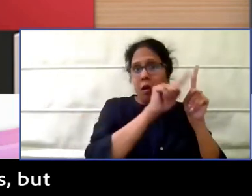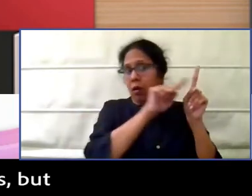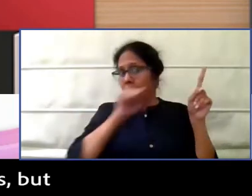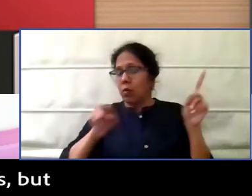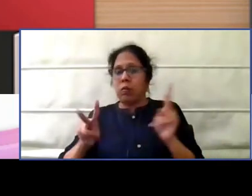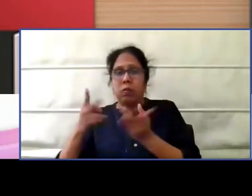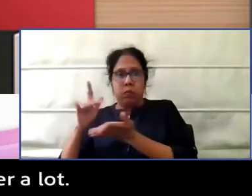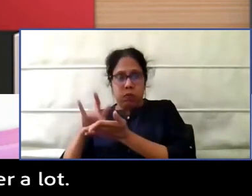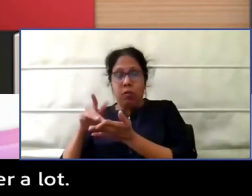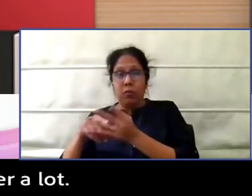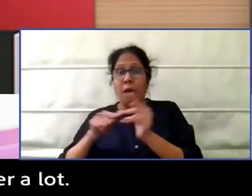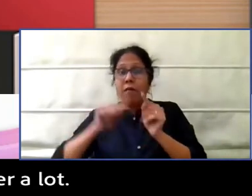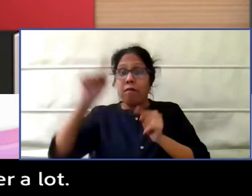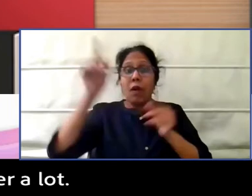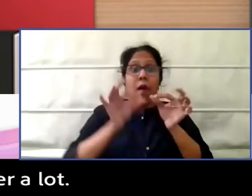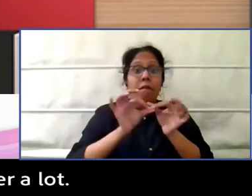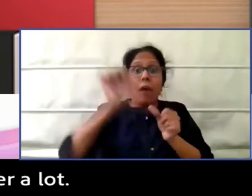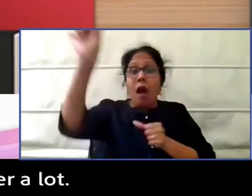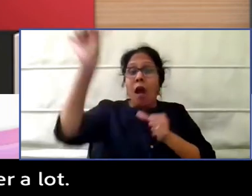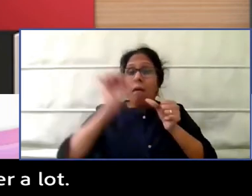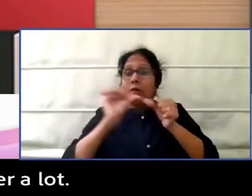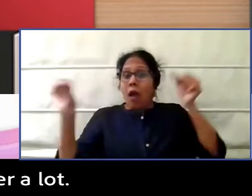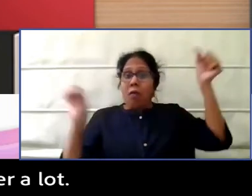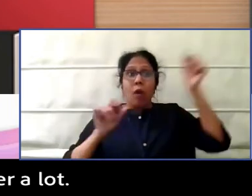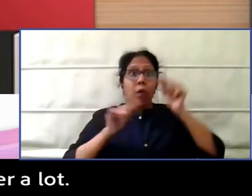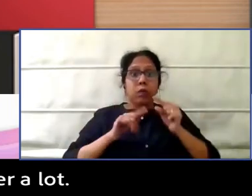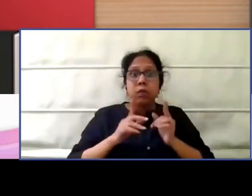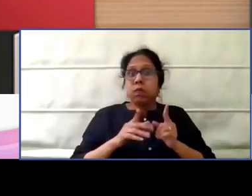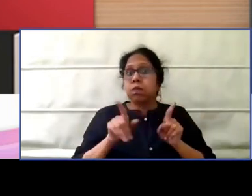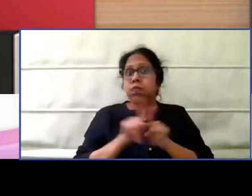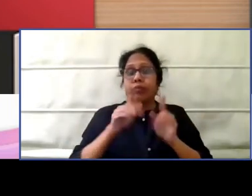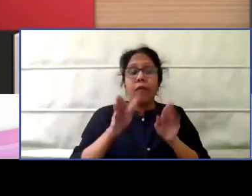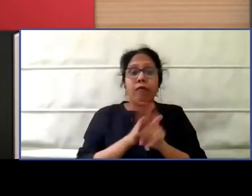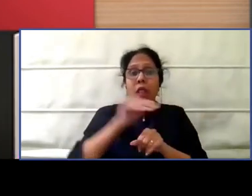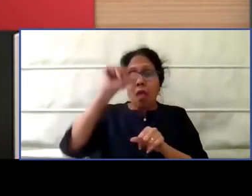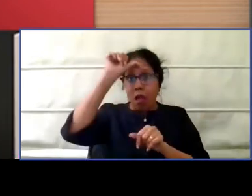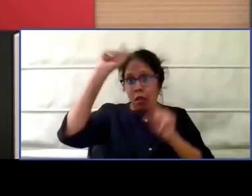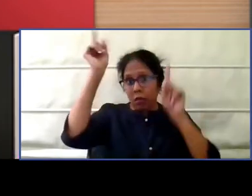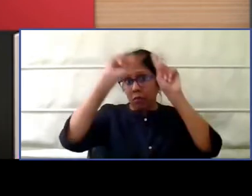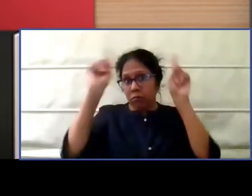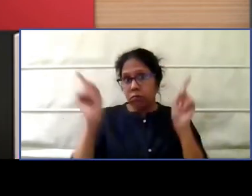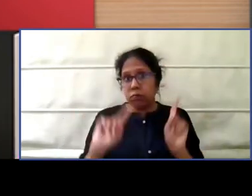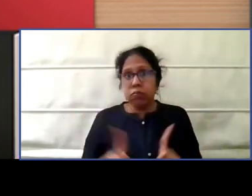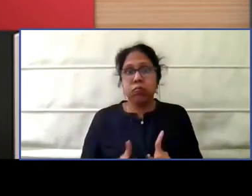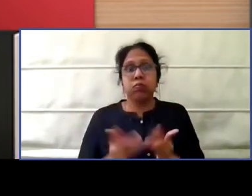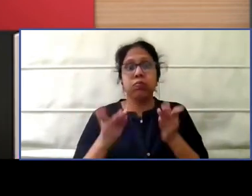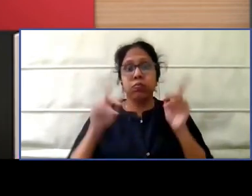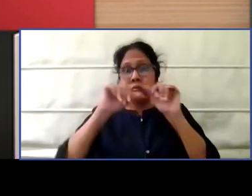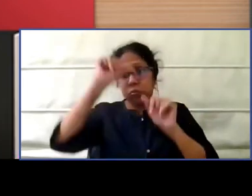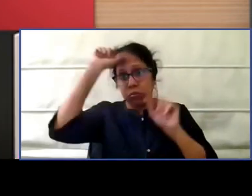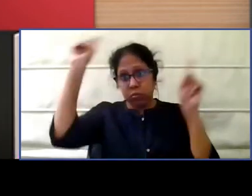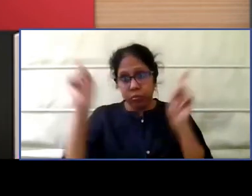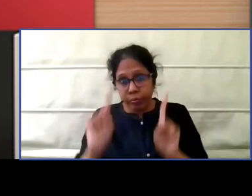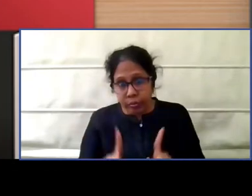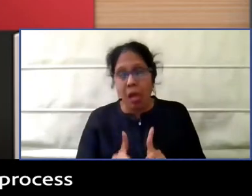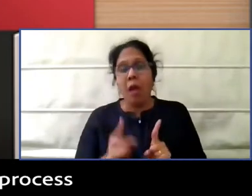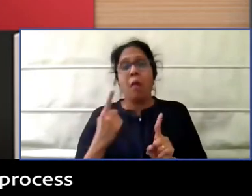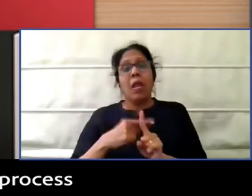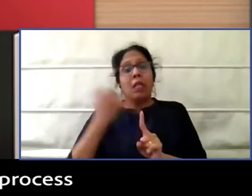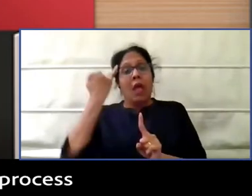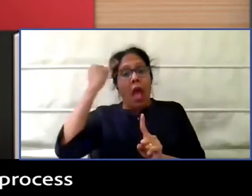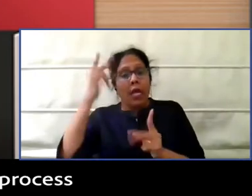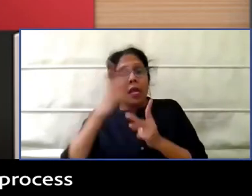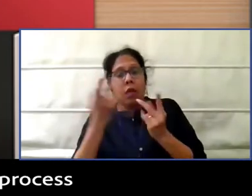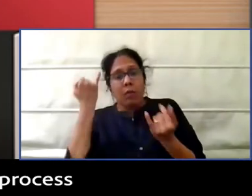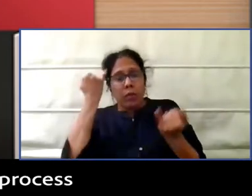fellows, but geographically we have been able to cover a lot, and idea-wise also we have been able to cover a lot. These